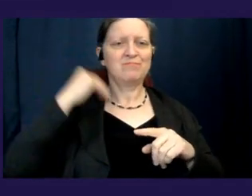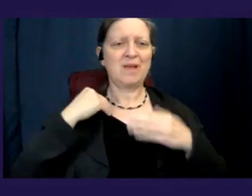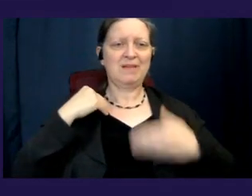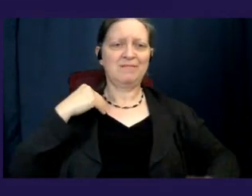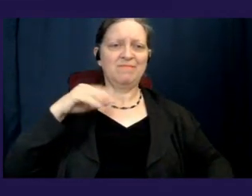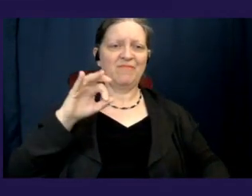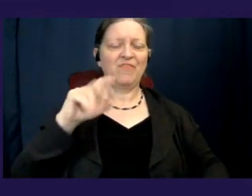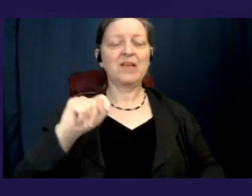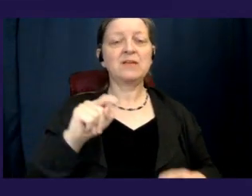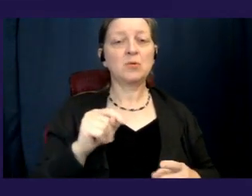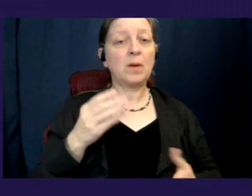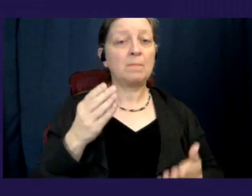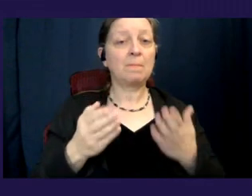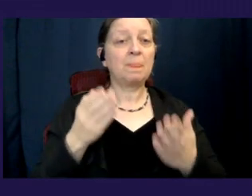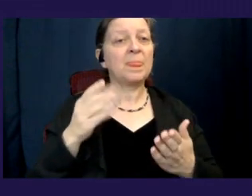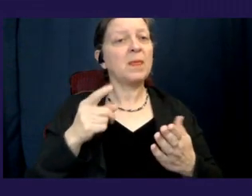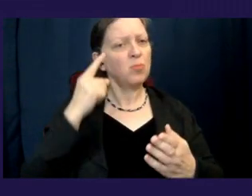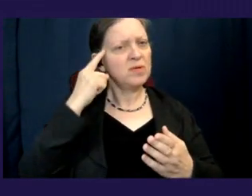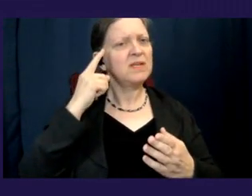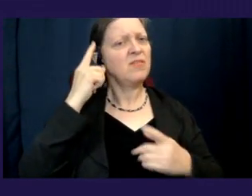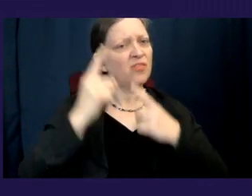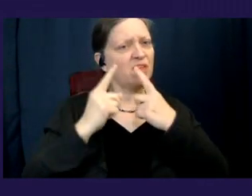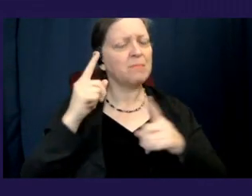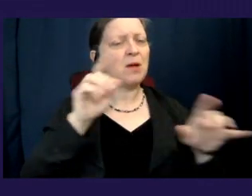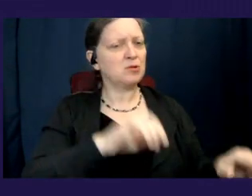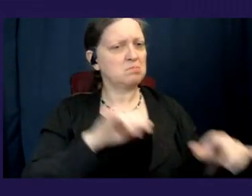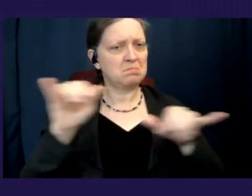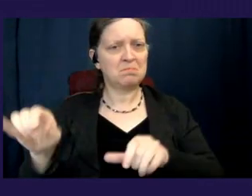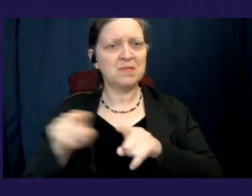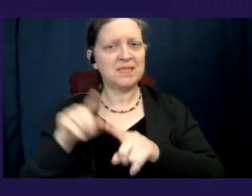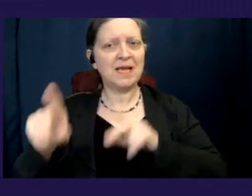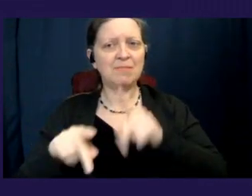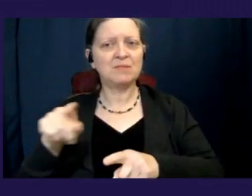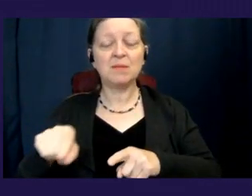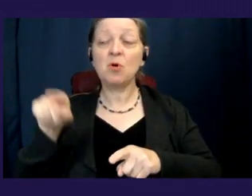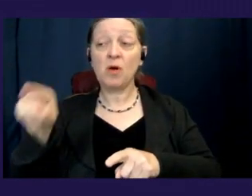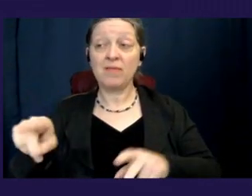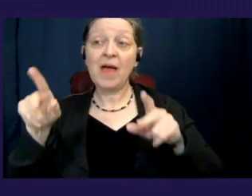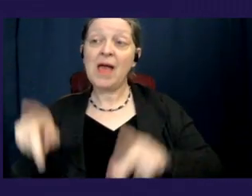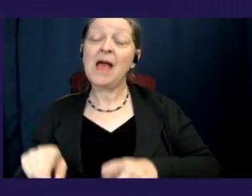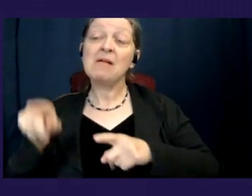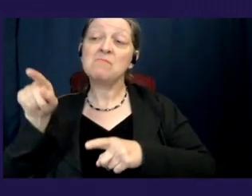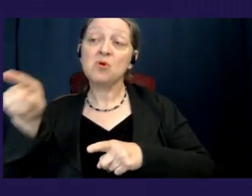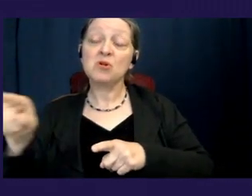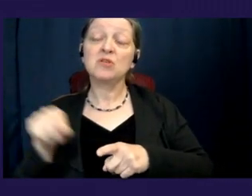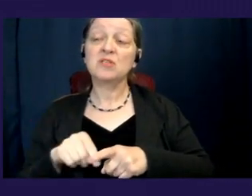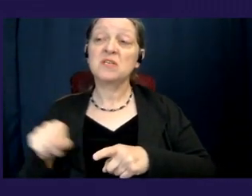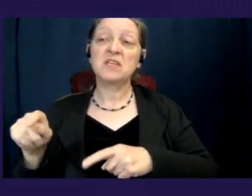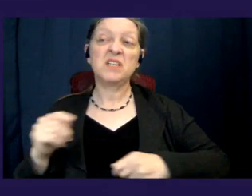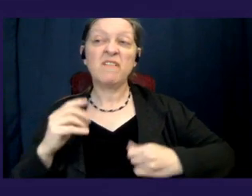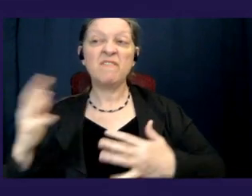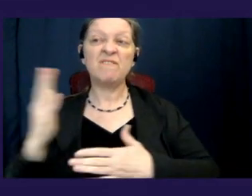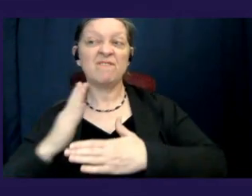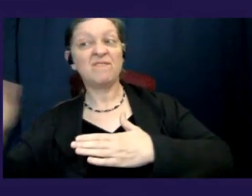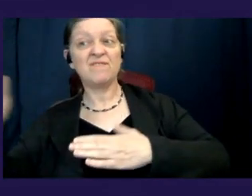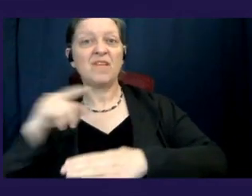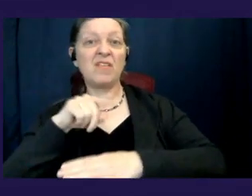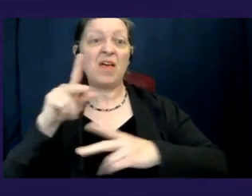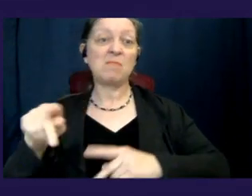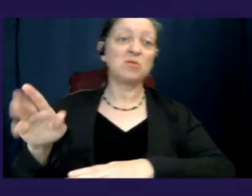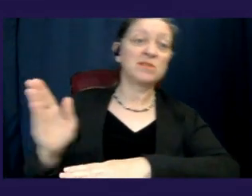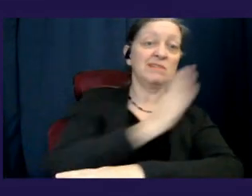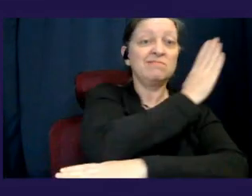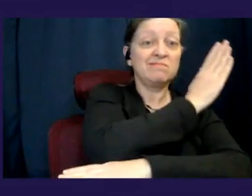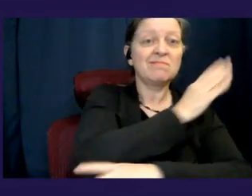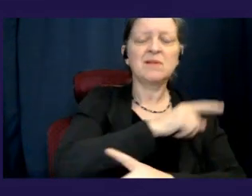fire, or maybe that person's in the freezer, but what we're saying is all average and it's fine. And so really, how do we make sure we share that we within the me of data?